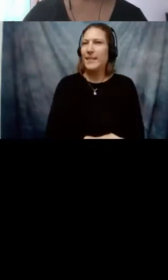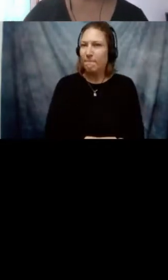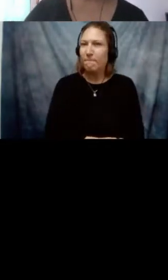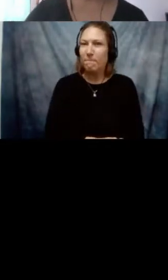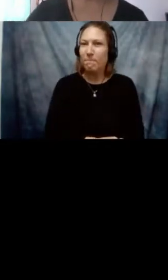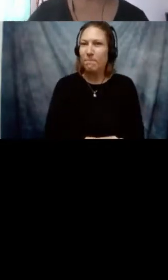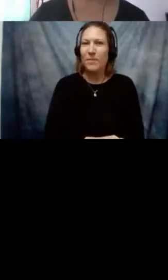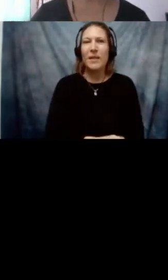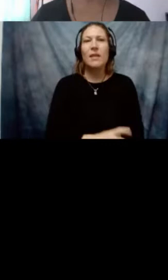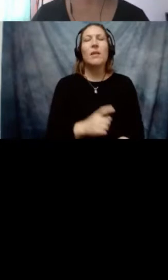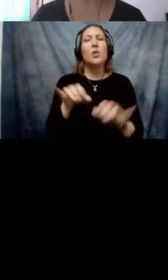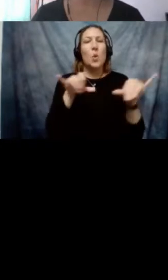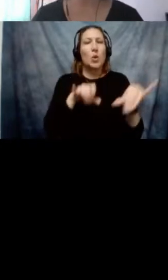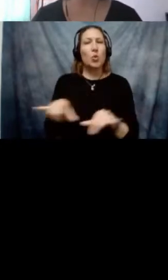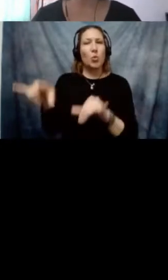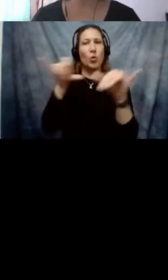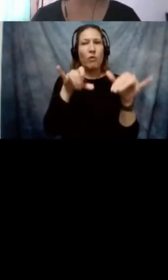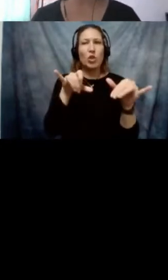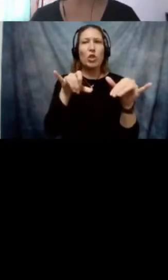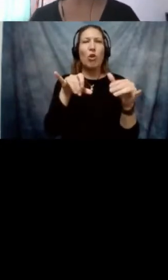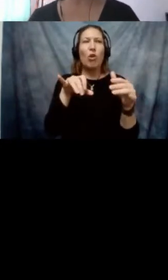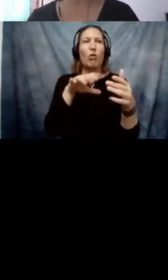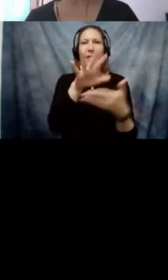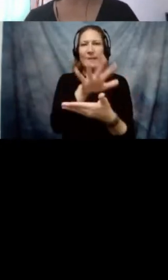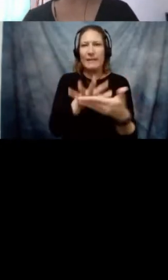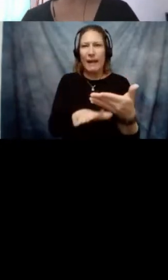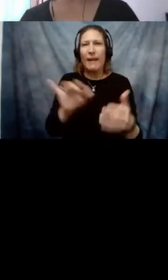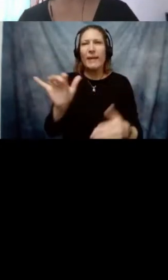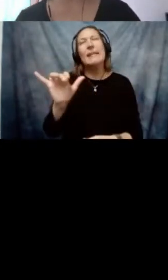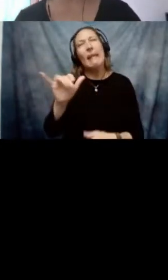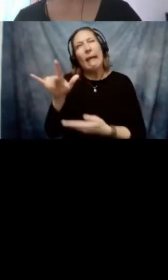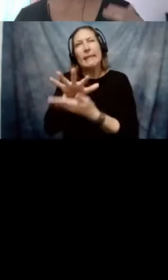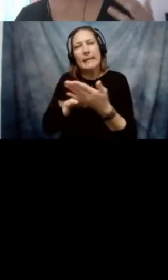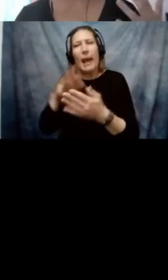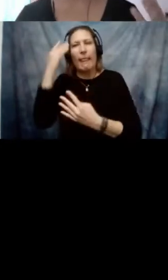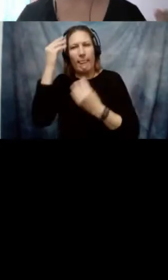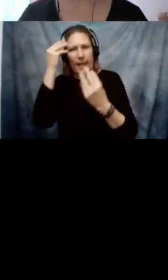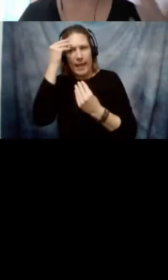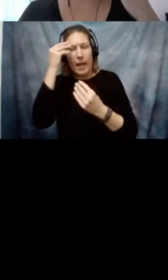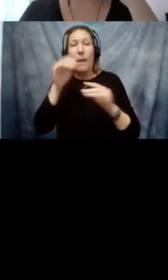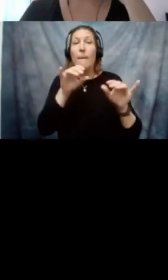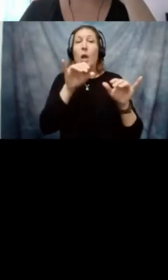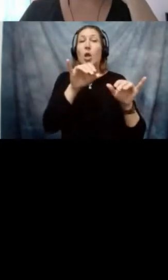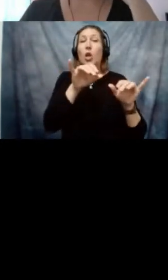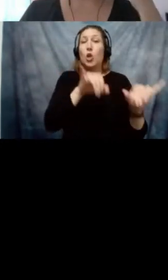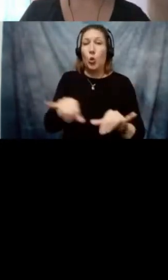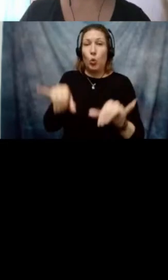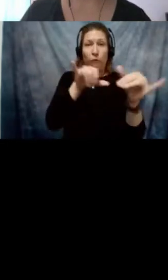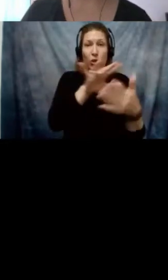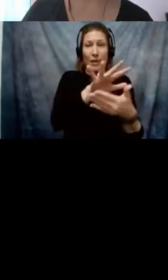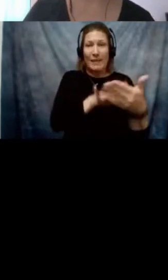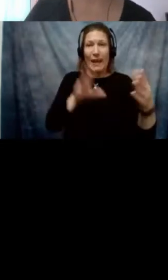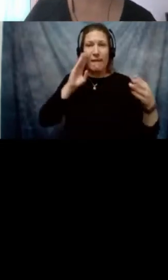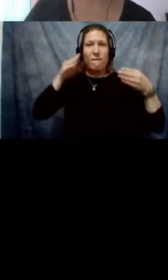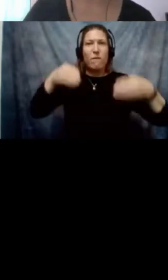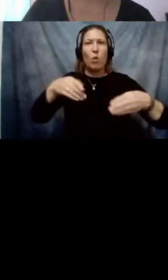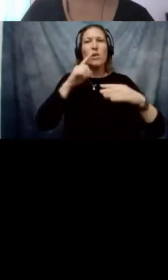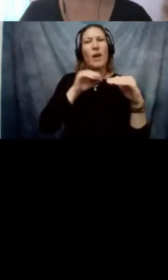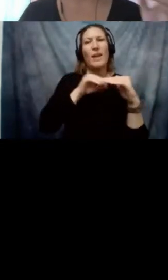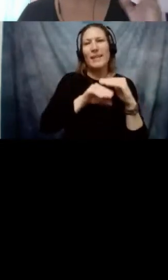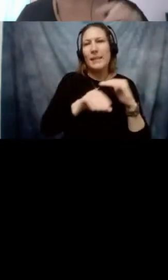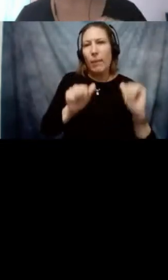And universal design is sort of similar to design thinking, only that universal design actually concentrates more on accessibility,